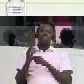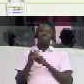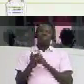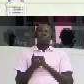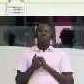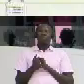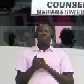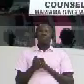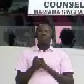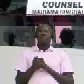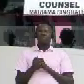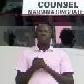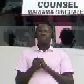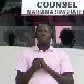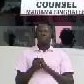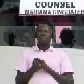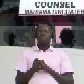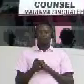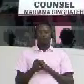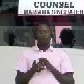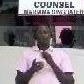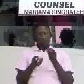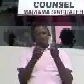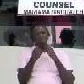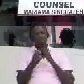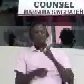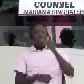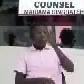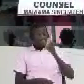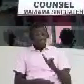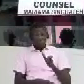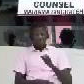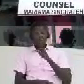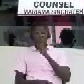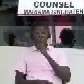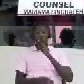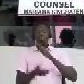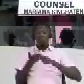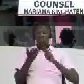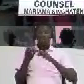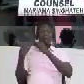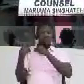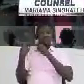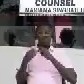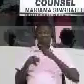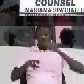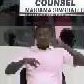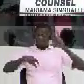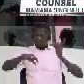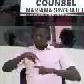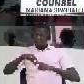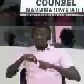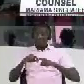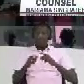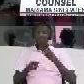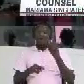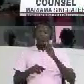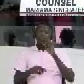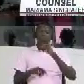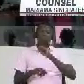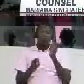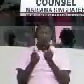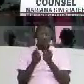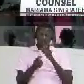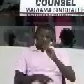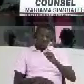Can you tell me the person who would normally charge men for disciplinary offenses? léegi la di ñu mun a wax képp koo xam